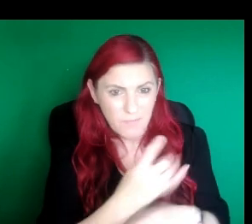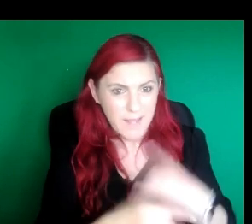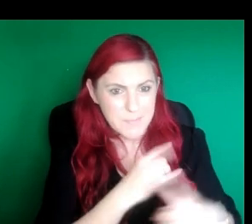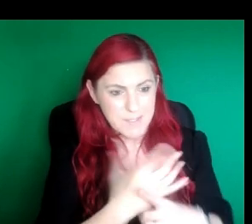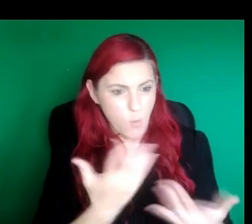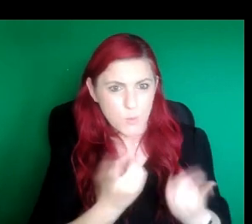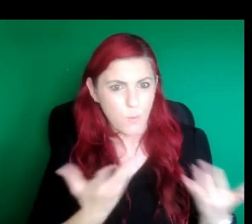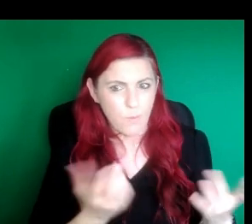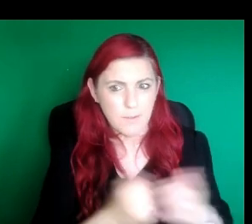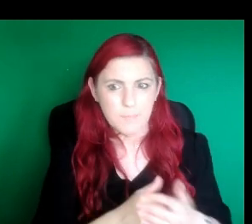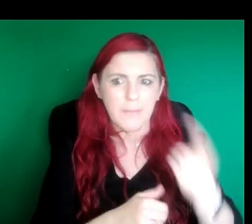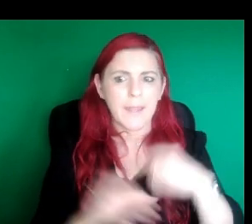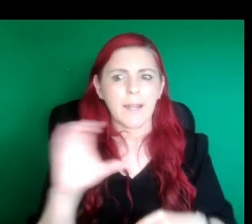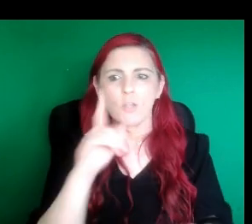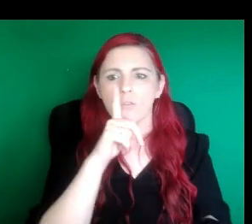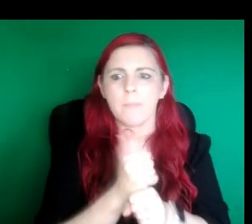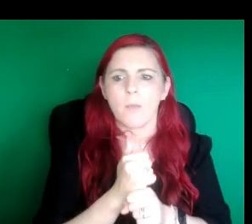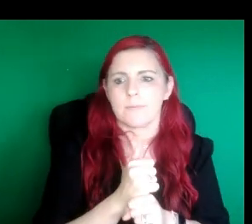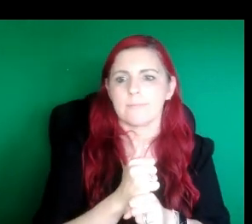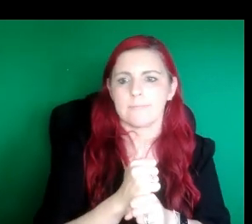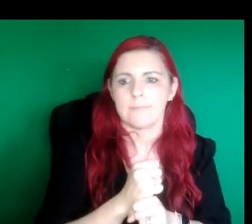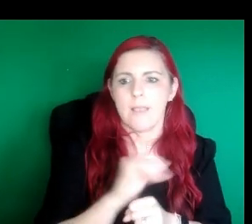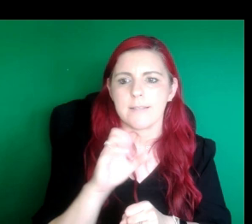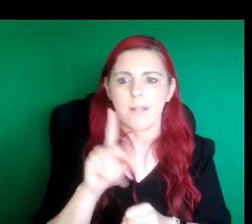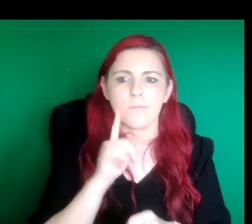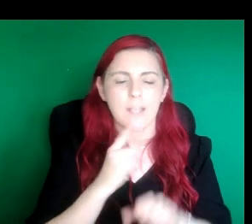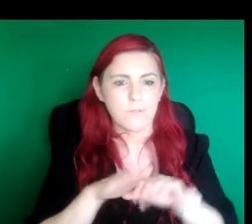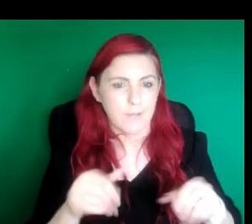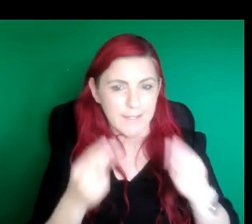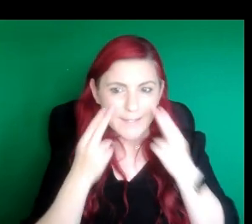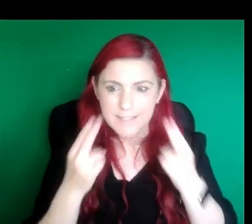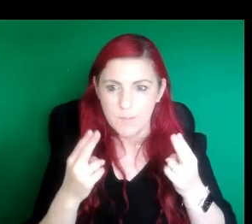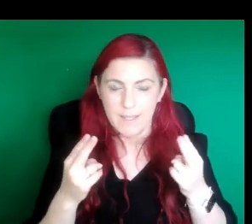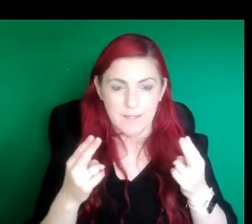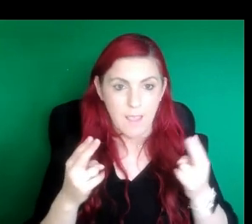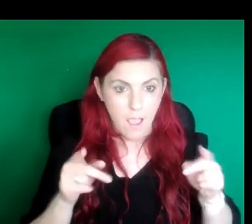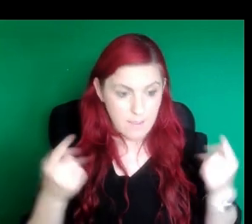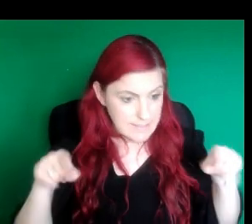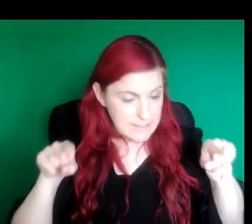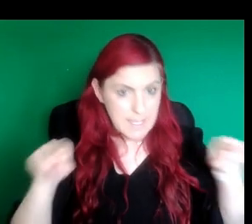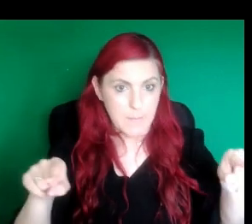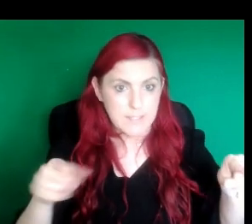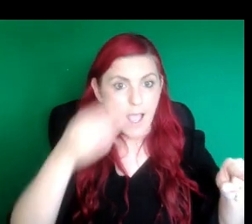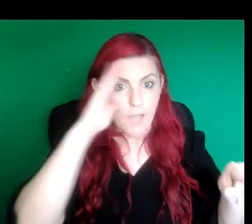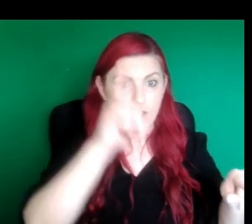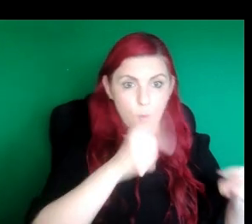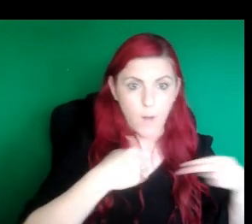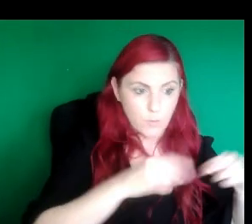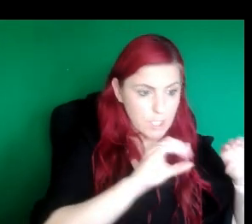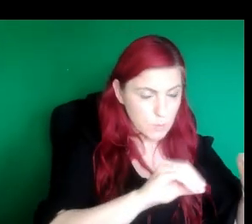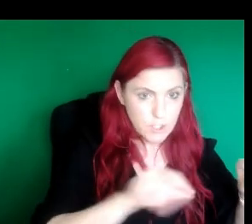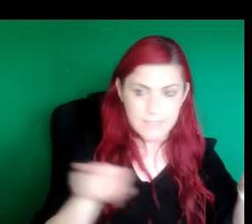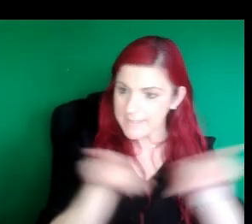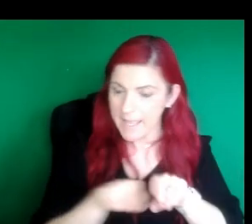And then Killian talked about, that they're wanting it to be on par with the Irish language education in Ireland, so that we should be deaf